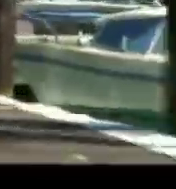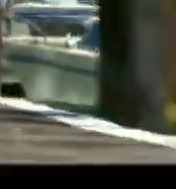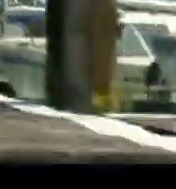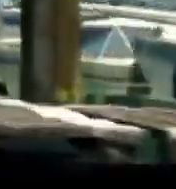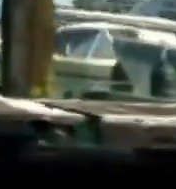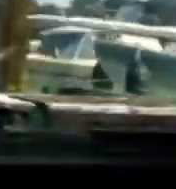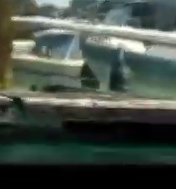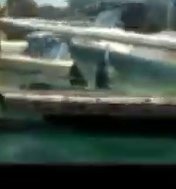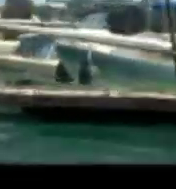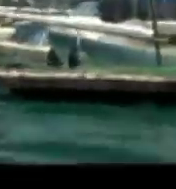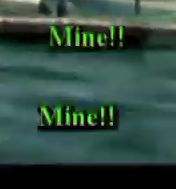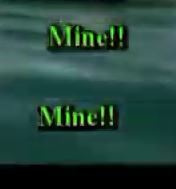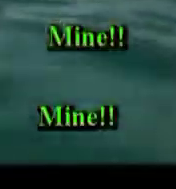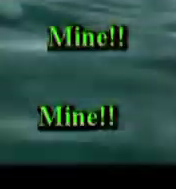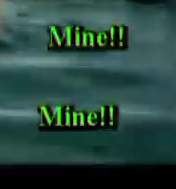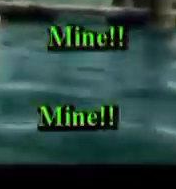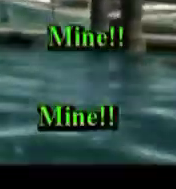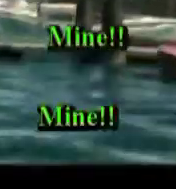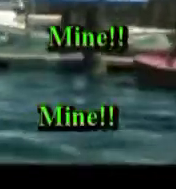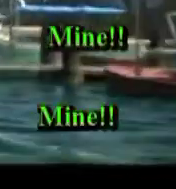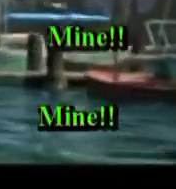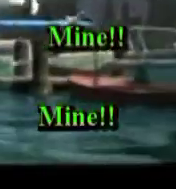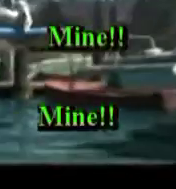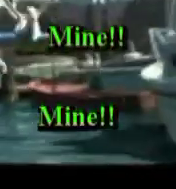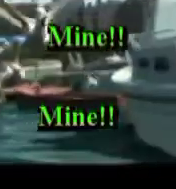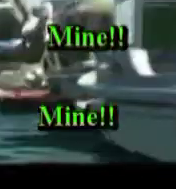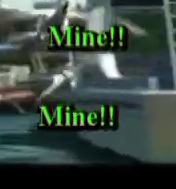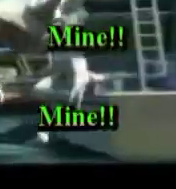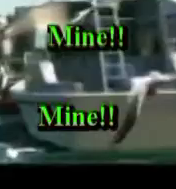Fasten your seatbelts!